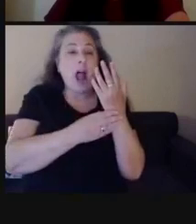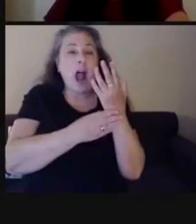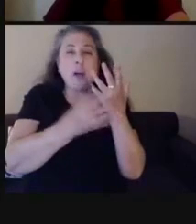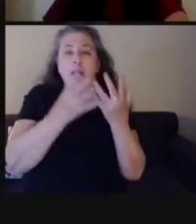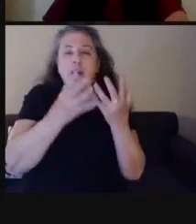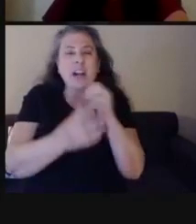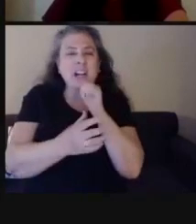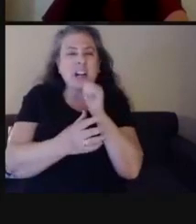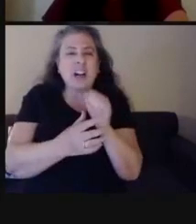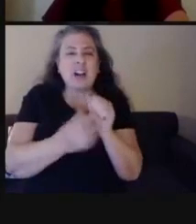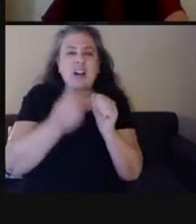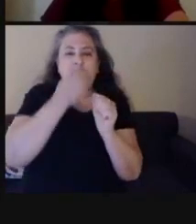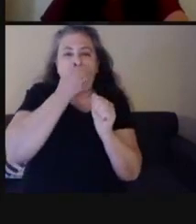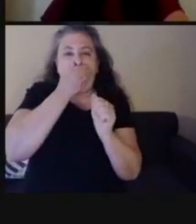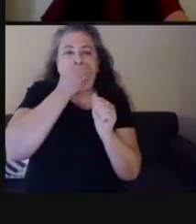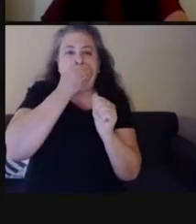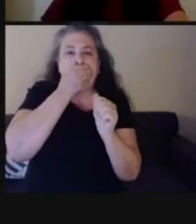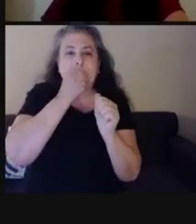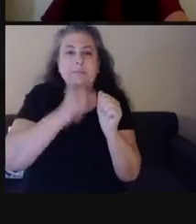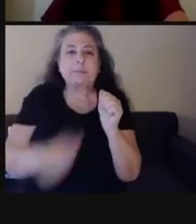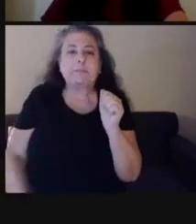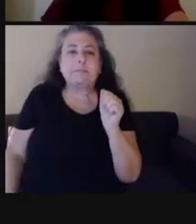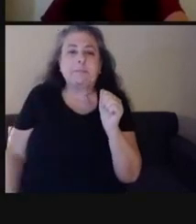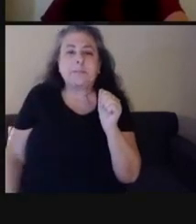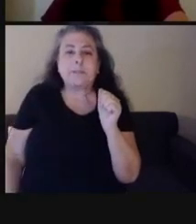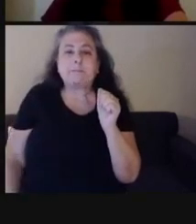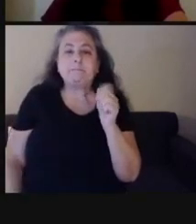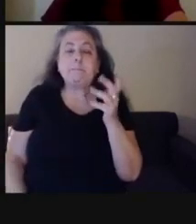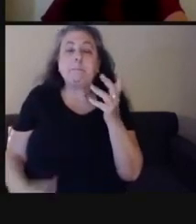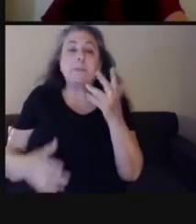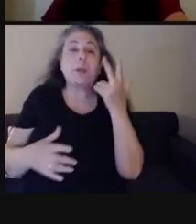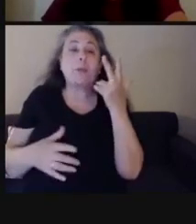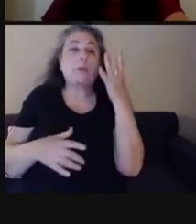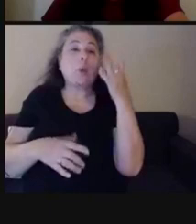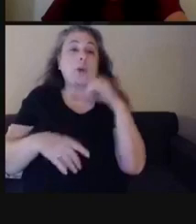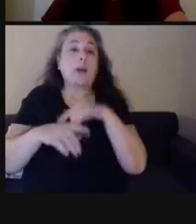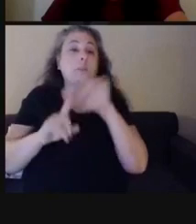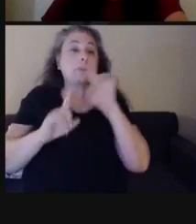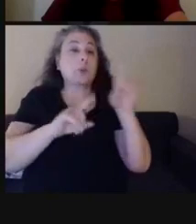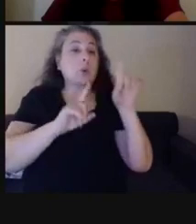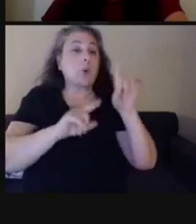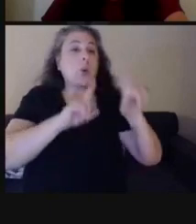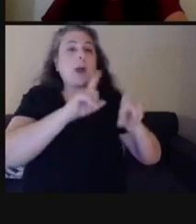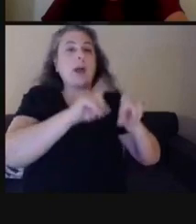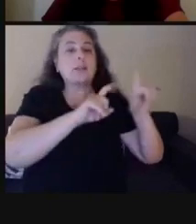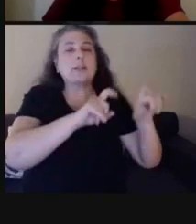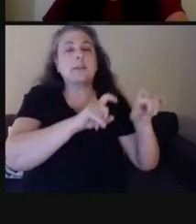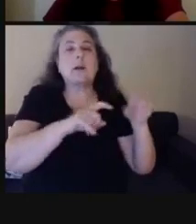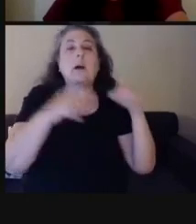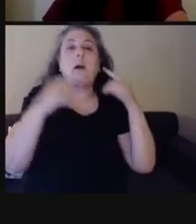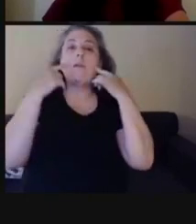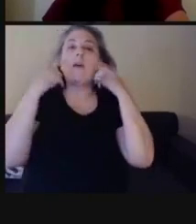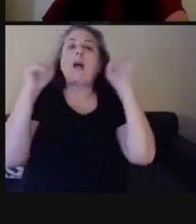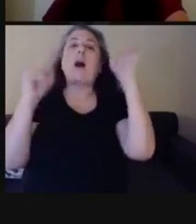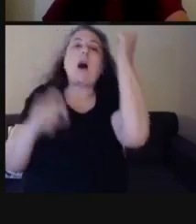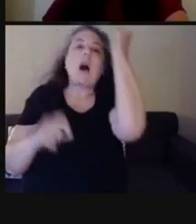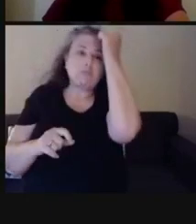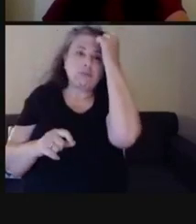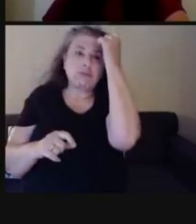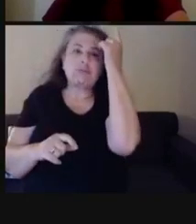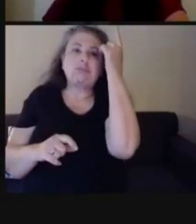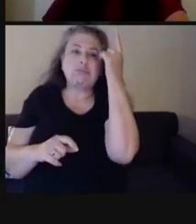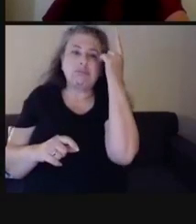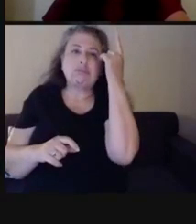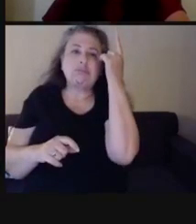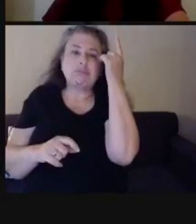not. I may have to do that 3 or 4 times before it finally clicks